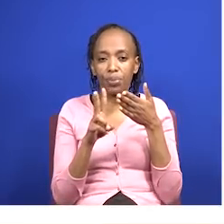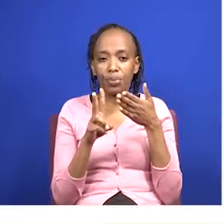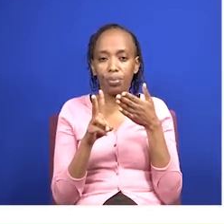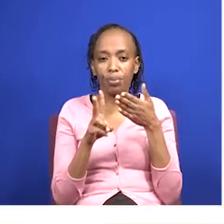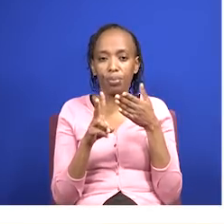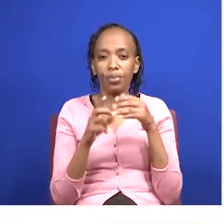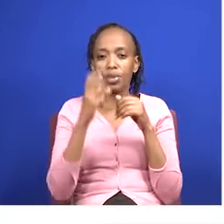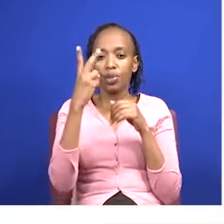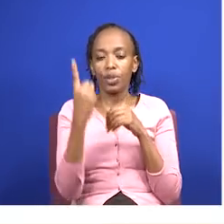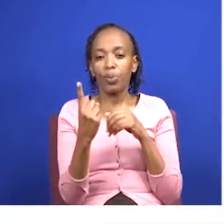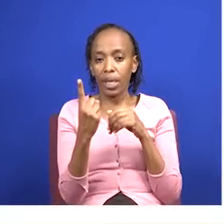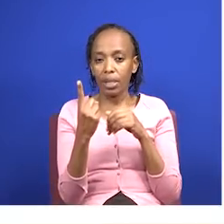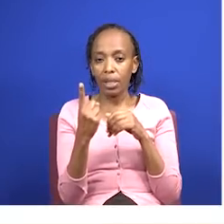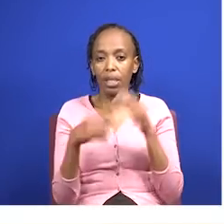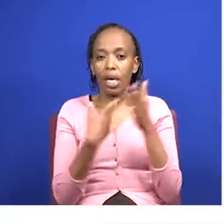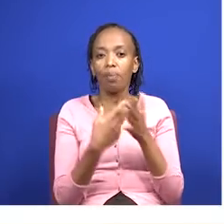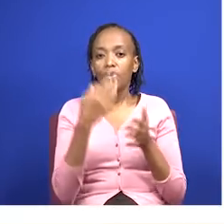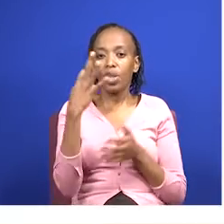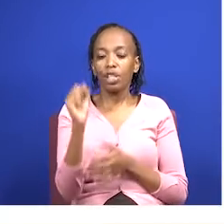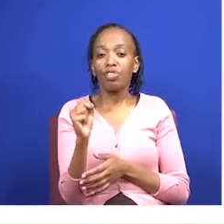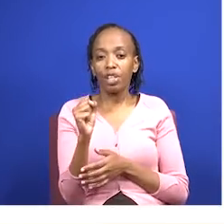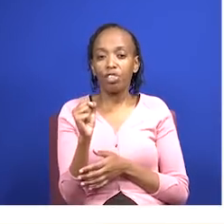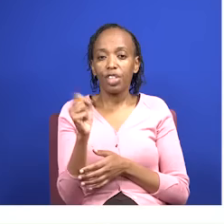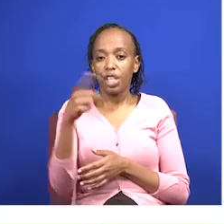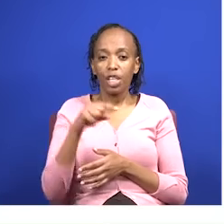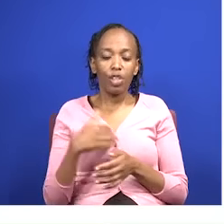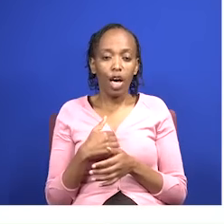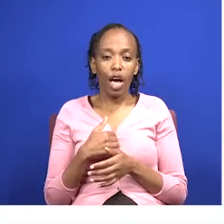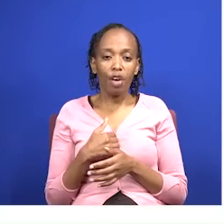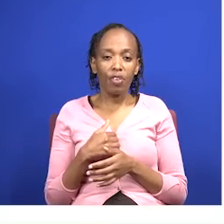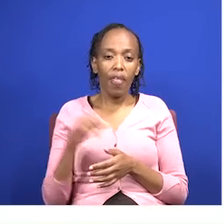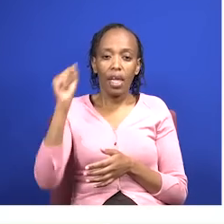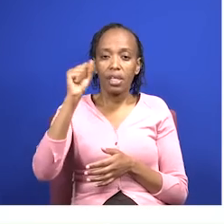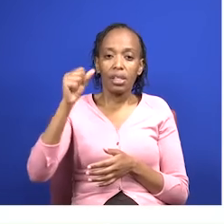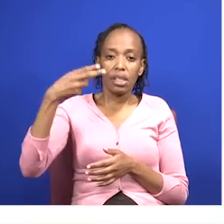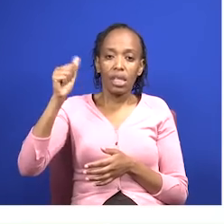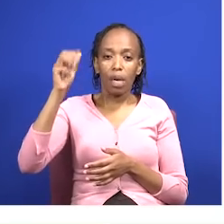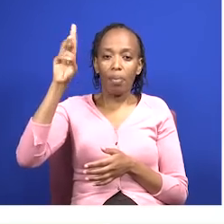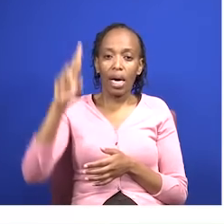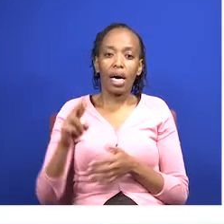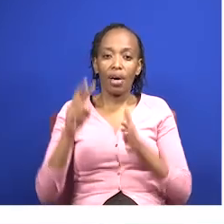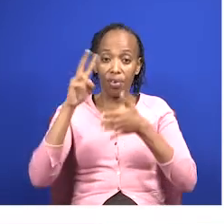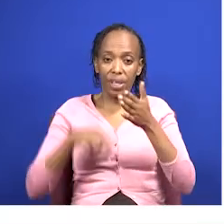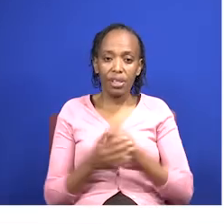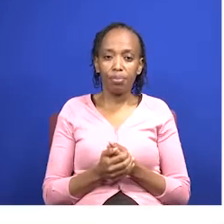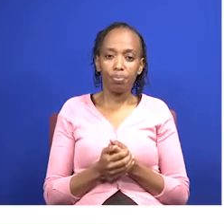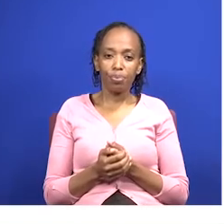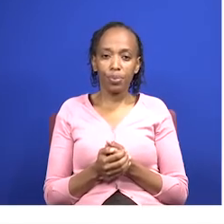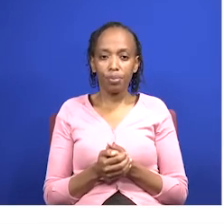verse 21 to 35. And we are going to have Shama reading for us.